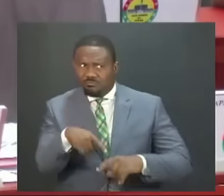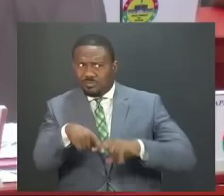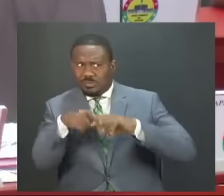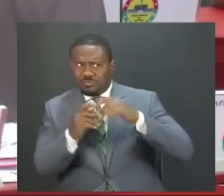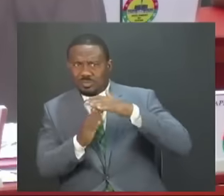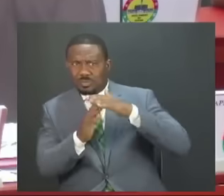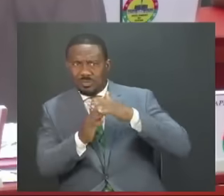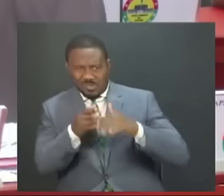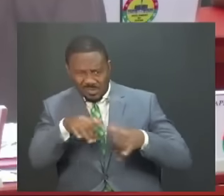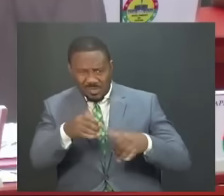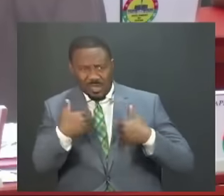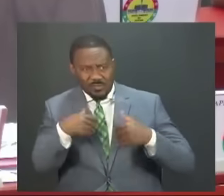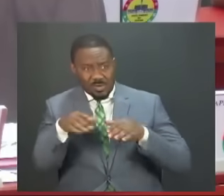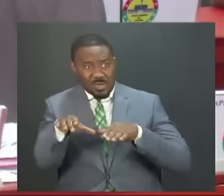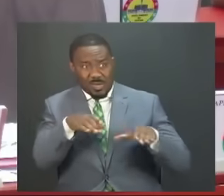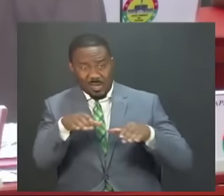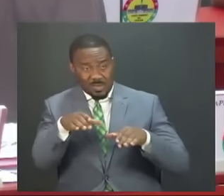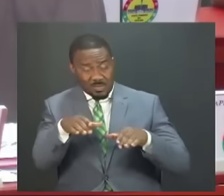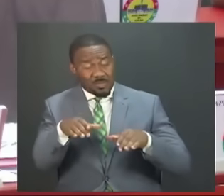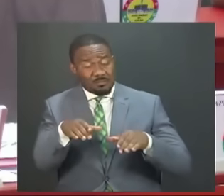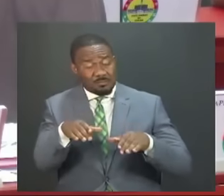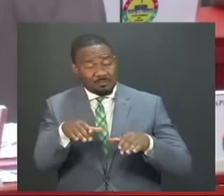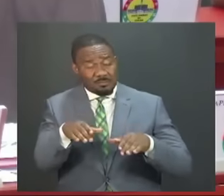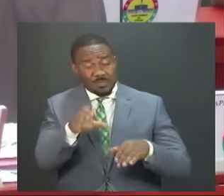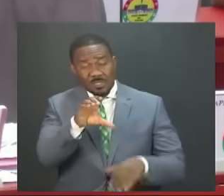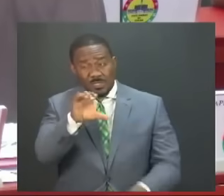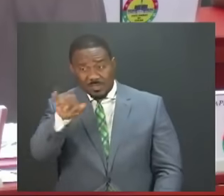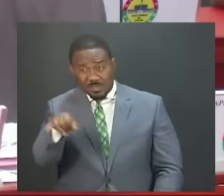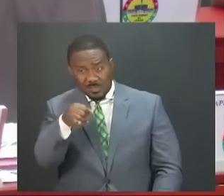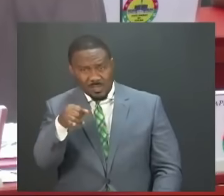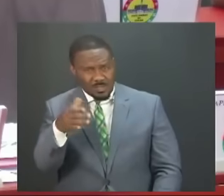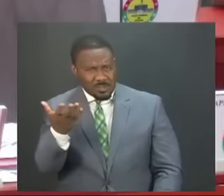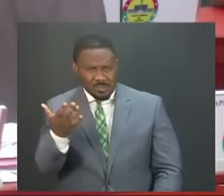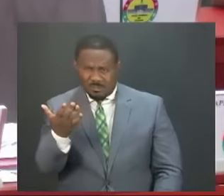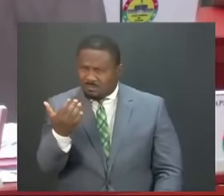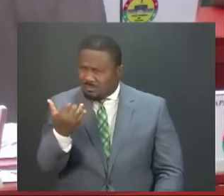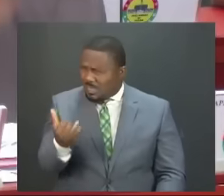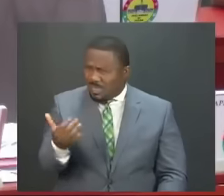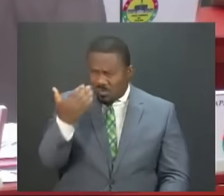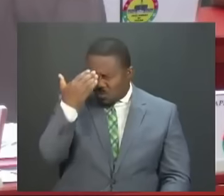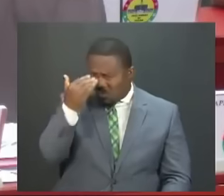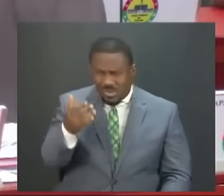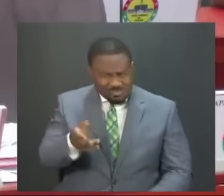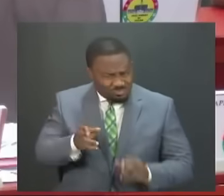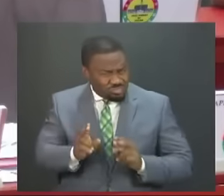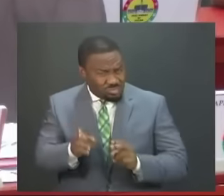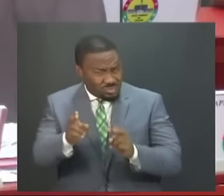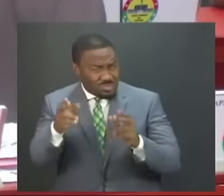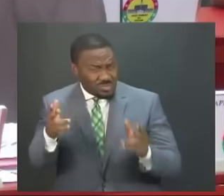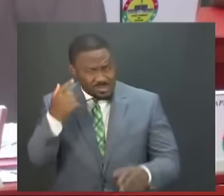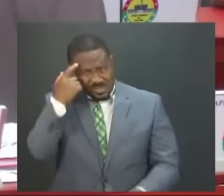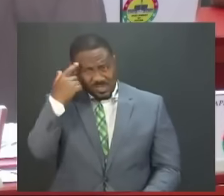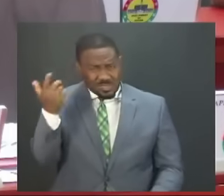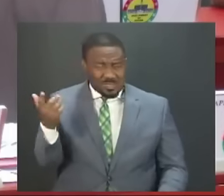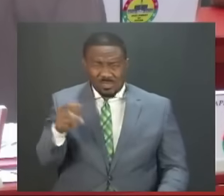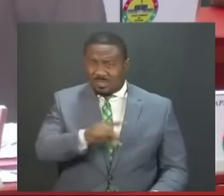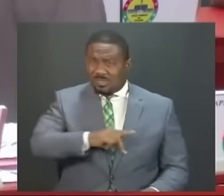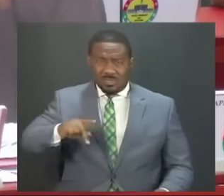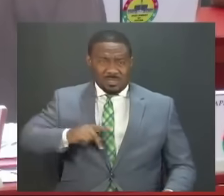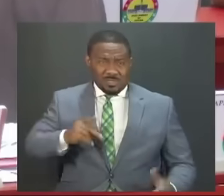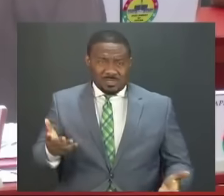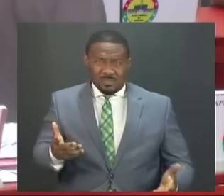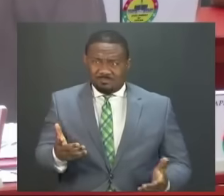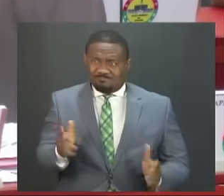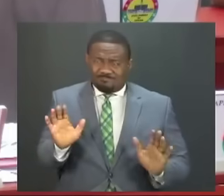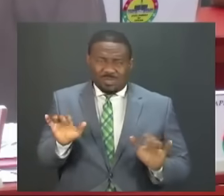acting Chief Justice. So there should be no hurry. Nobody should contemplate that Parliament is somewhat